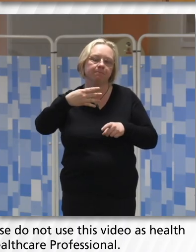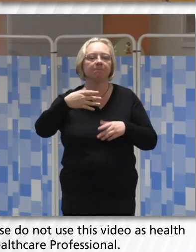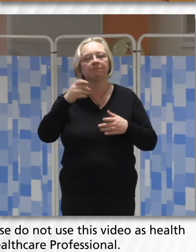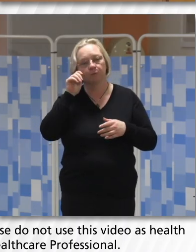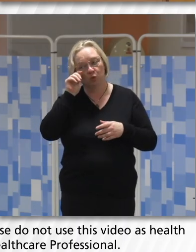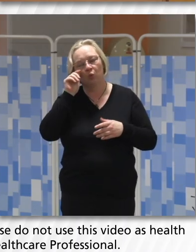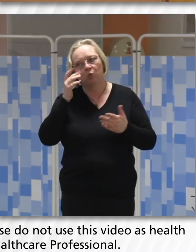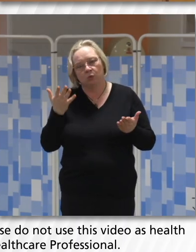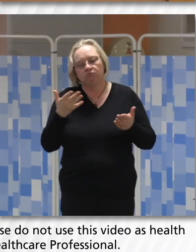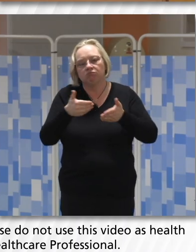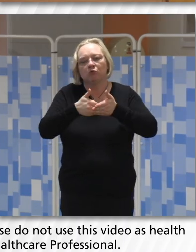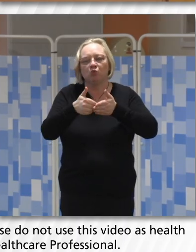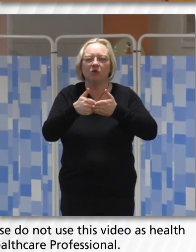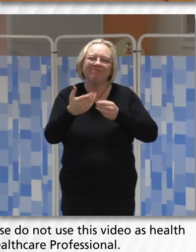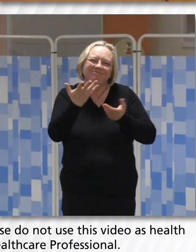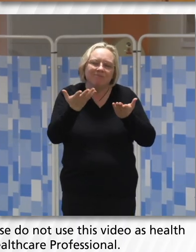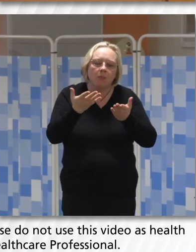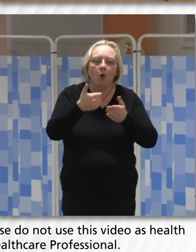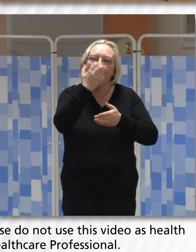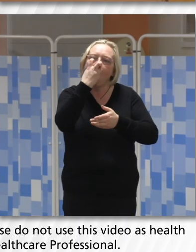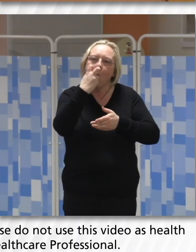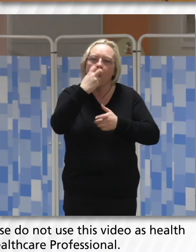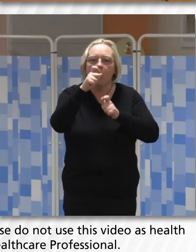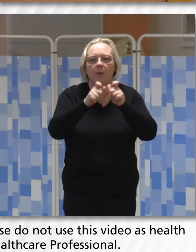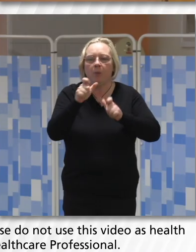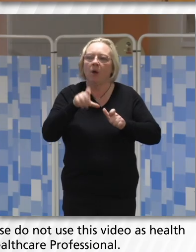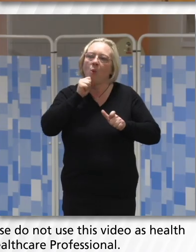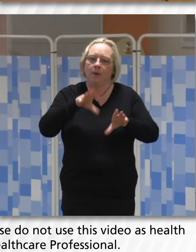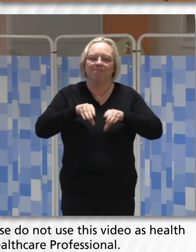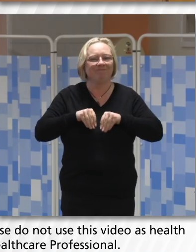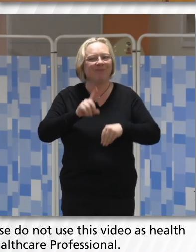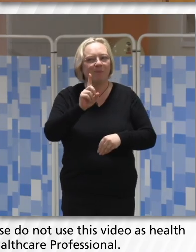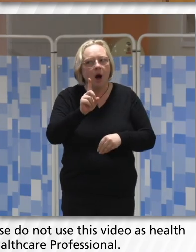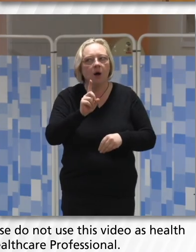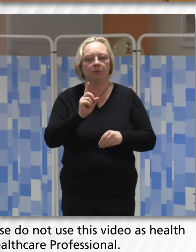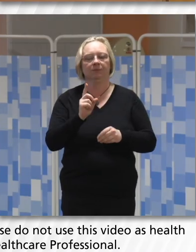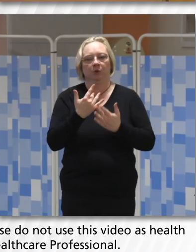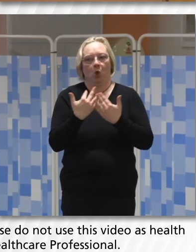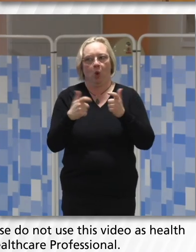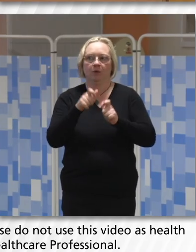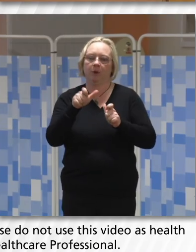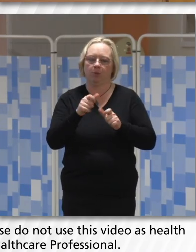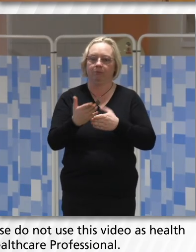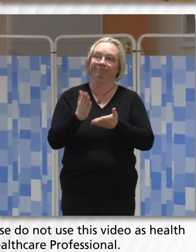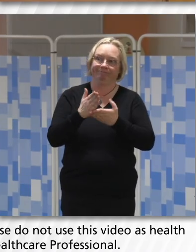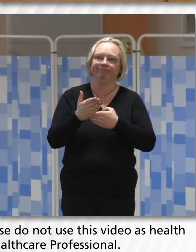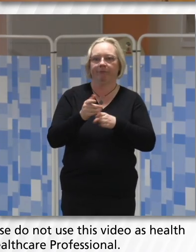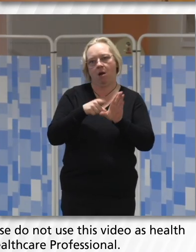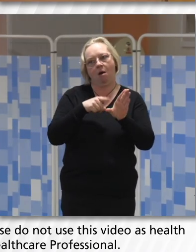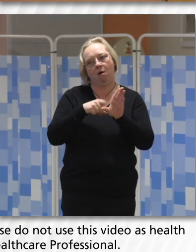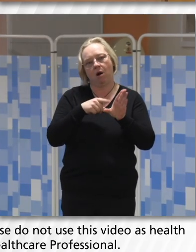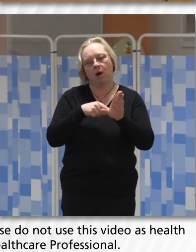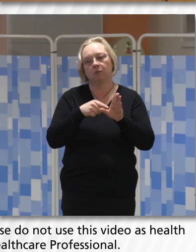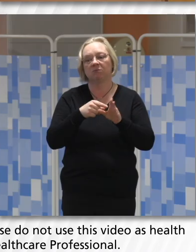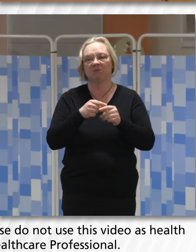still tend to be talked about as an older person's condition, but actually quite a lot of people are younger, and 1 in 16 are